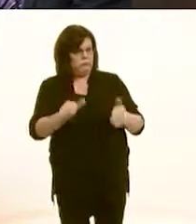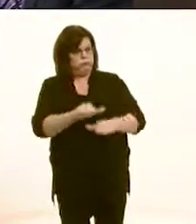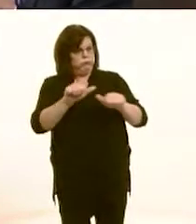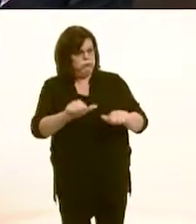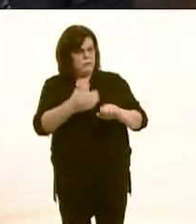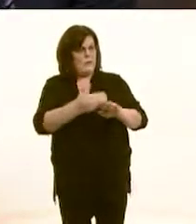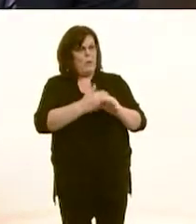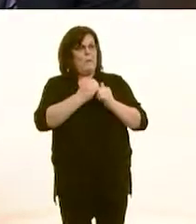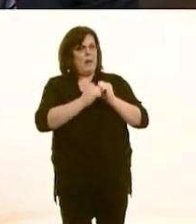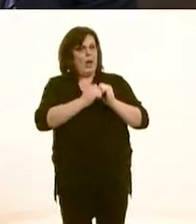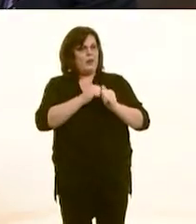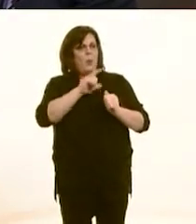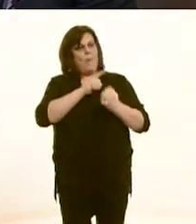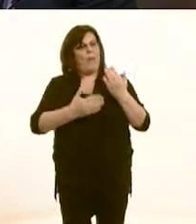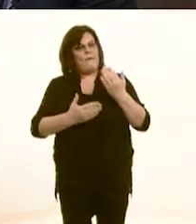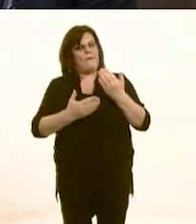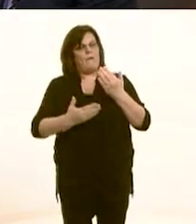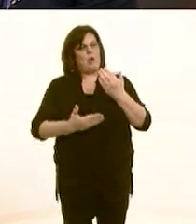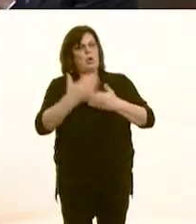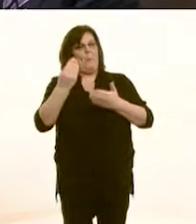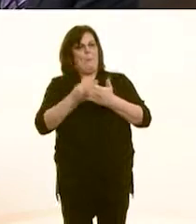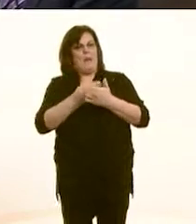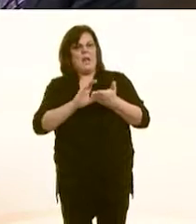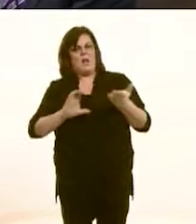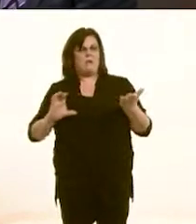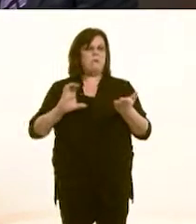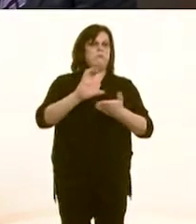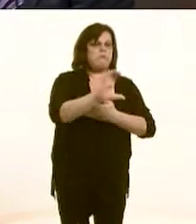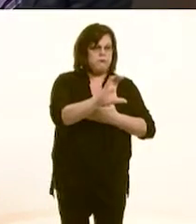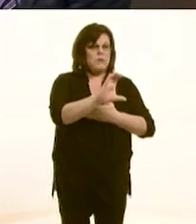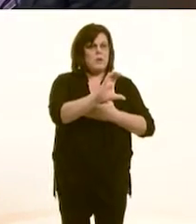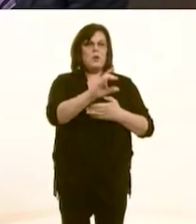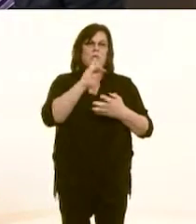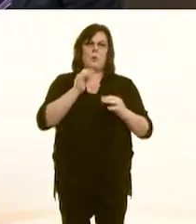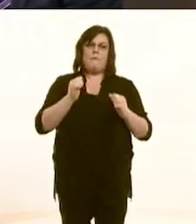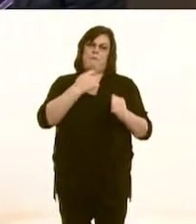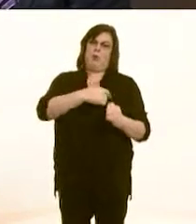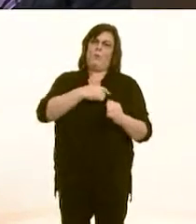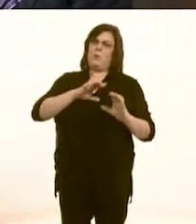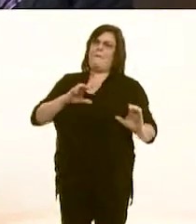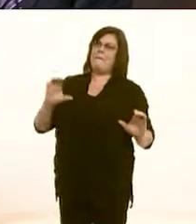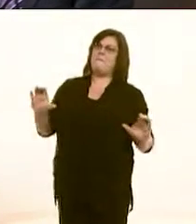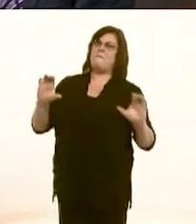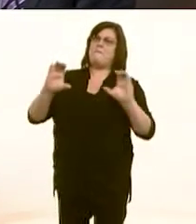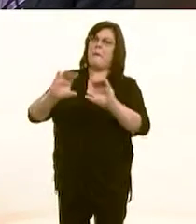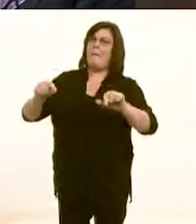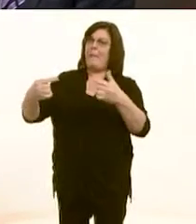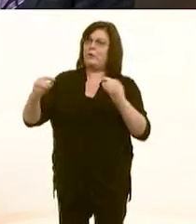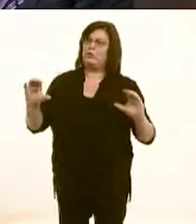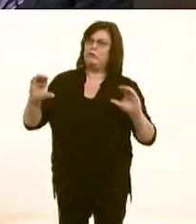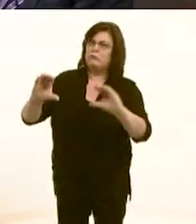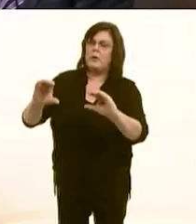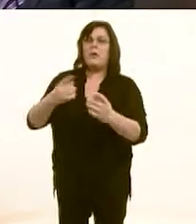money, of new money, on the table. The local authorities have made their commitments as well. We now await the response of the